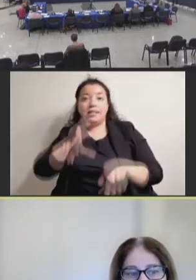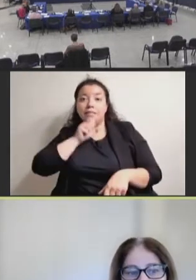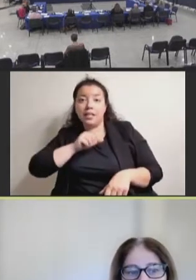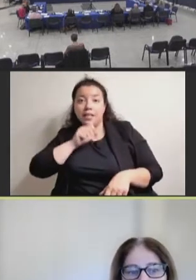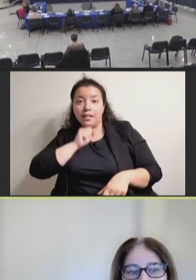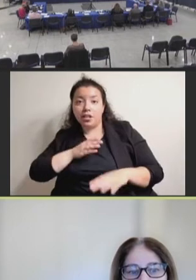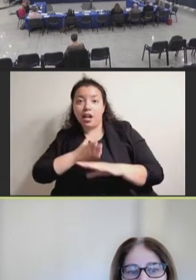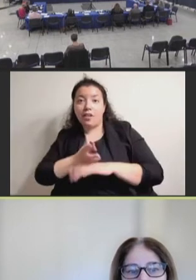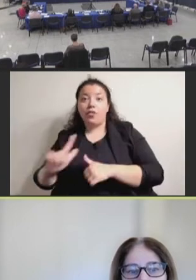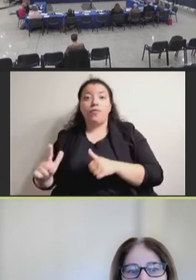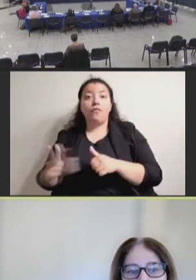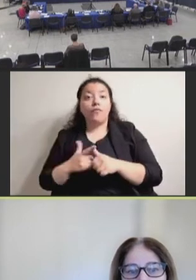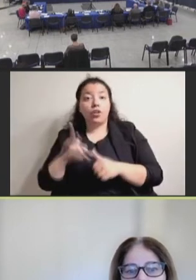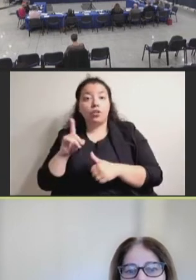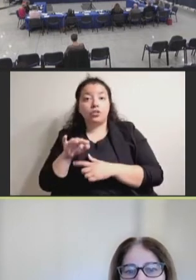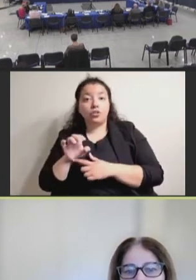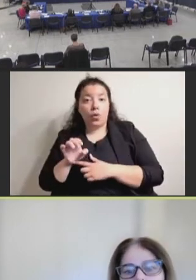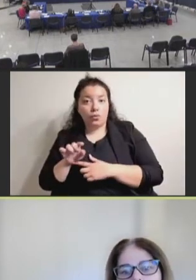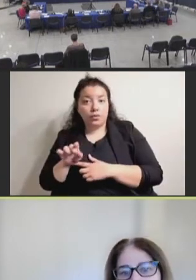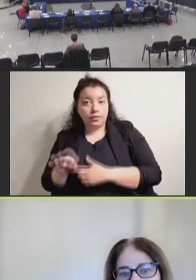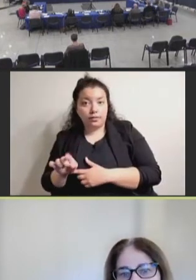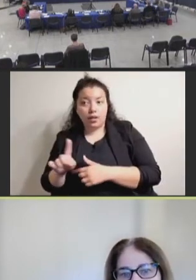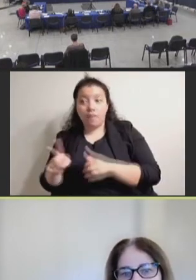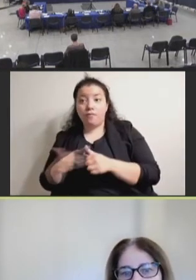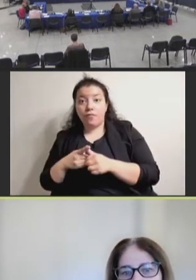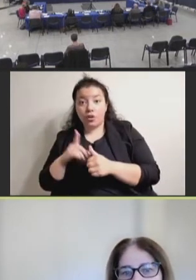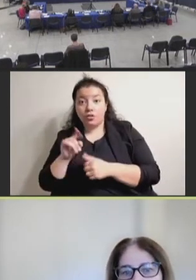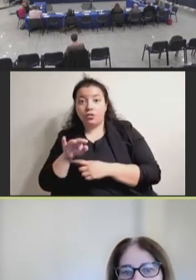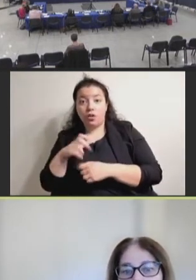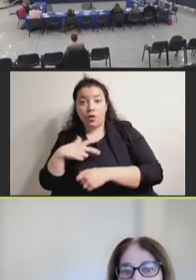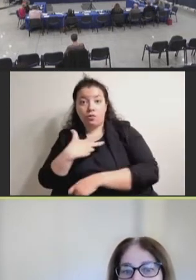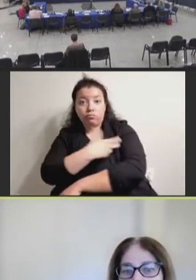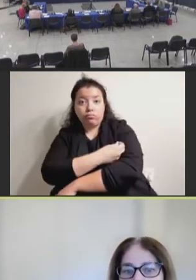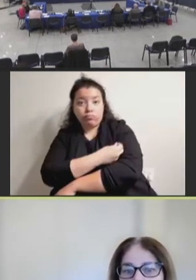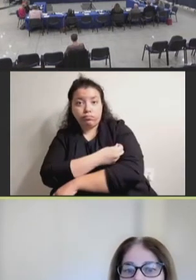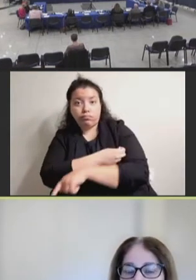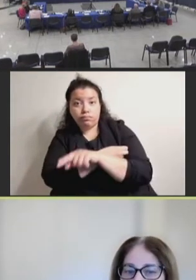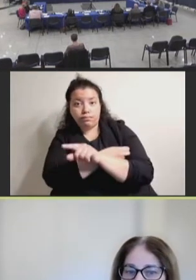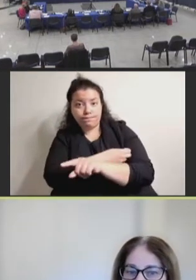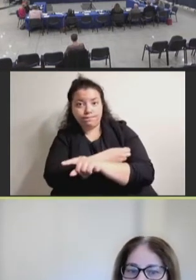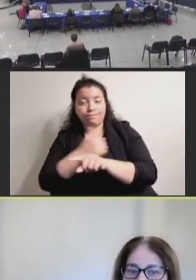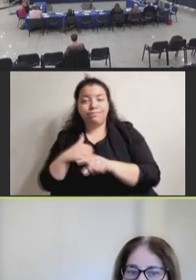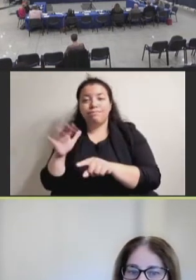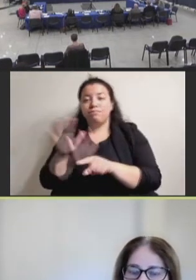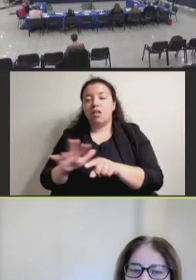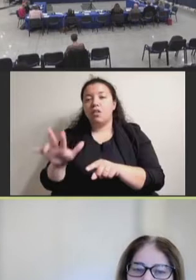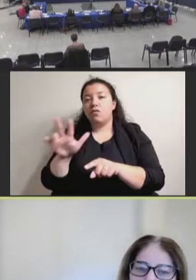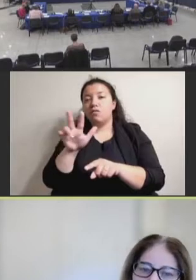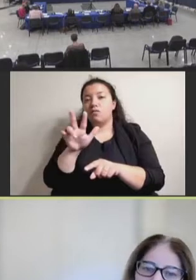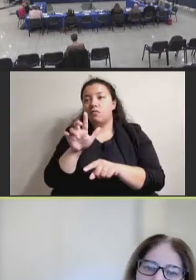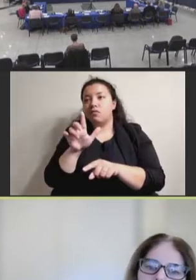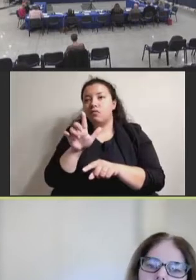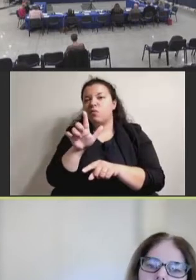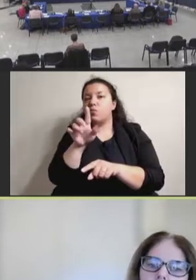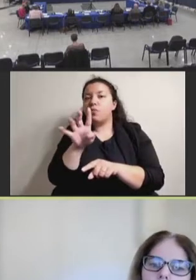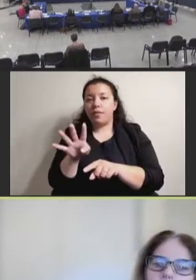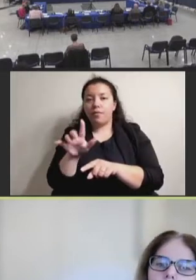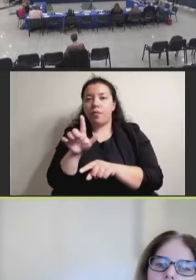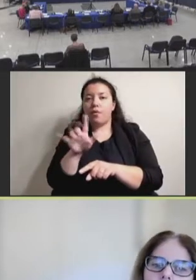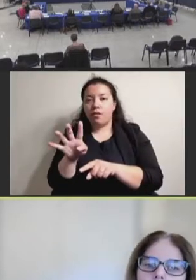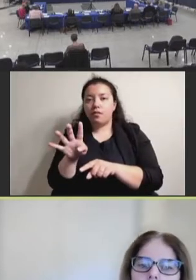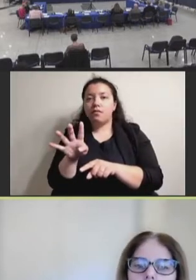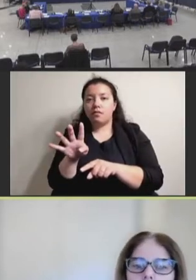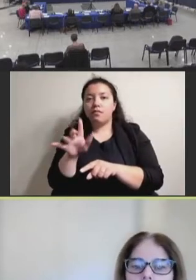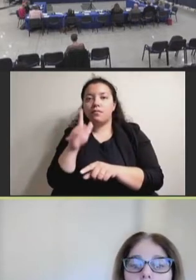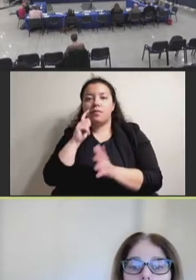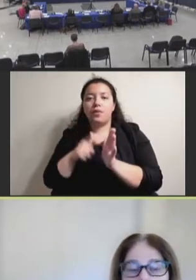primary dose. And when you compare it up to the primary dose, we have a rate ratio of about 24 approximately. What we're